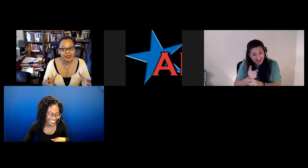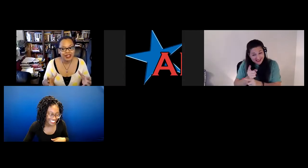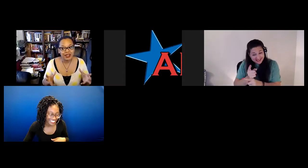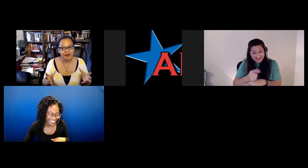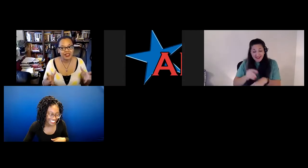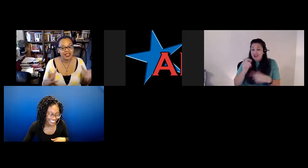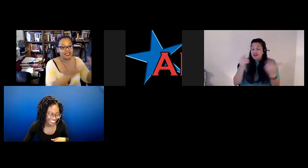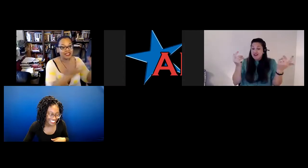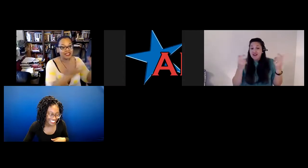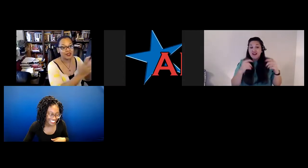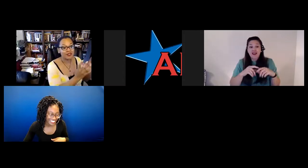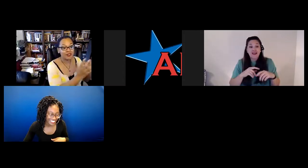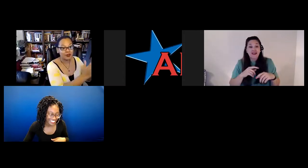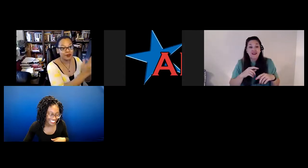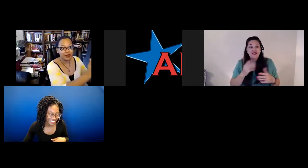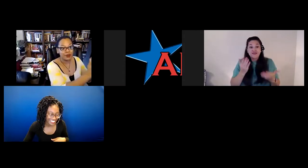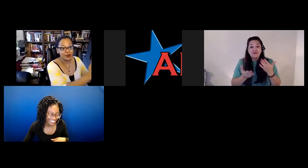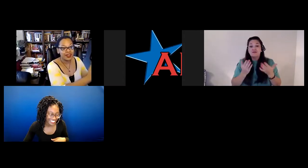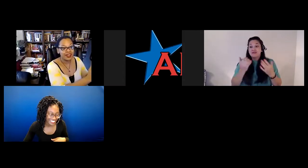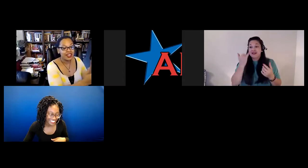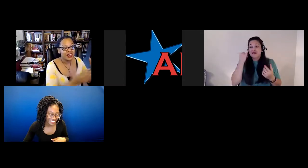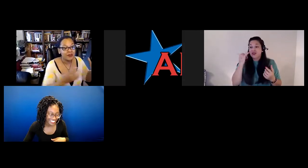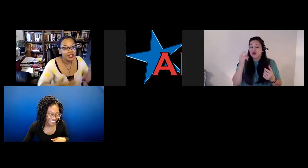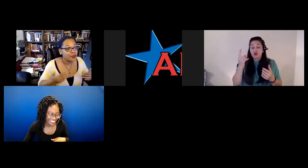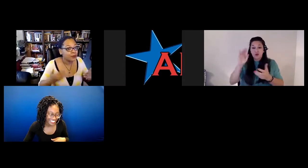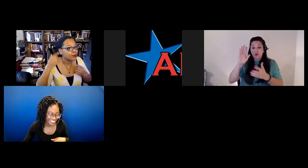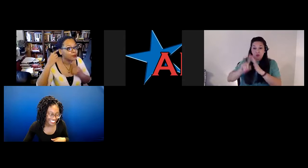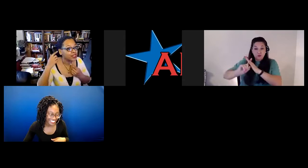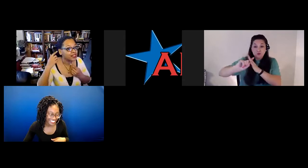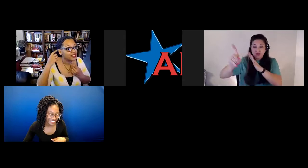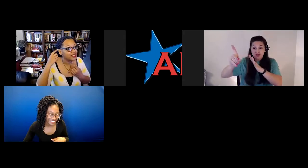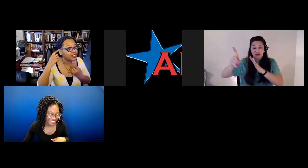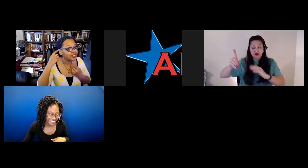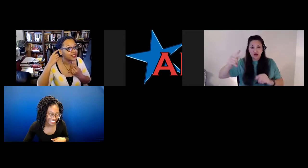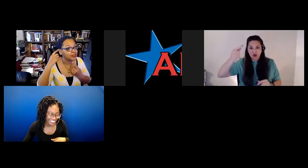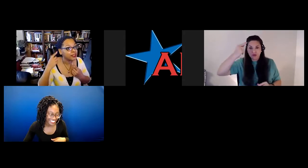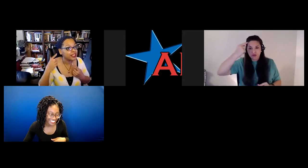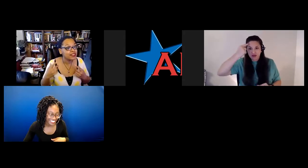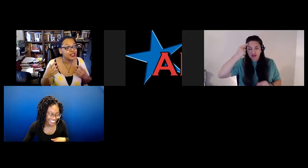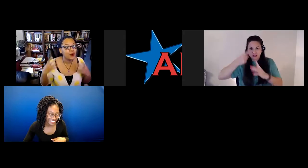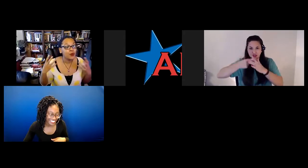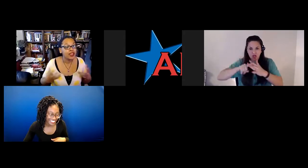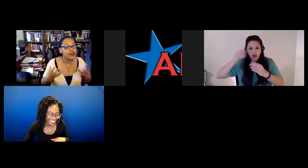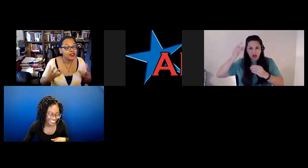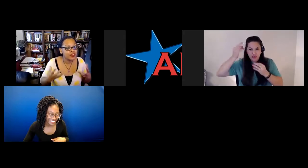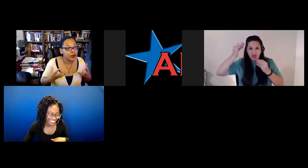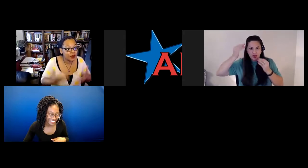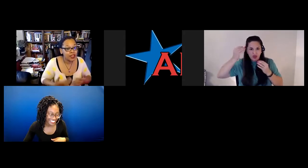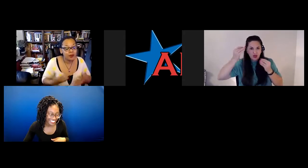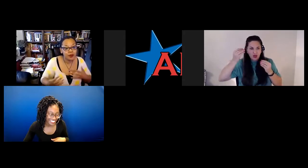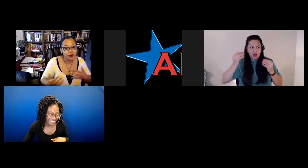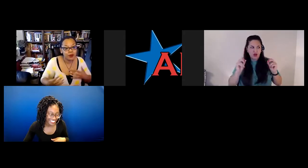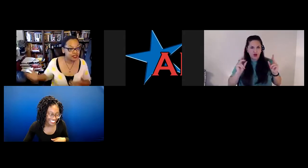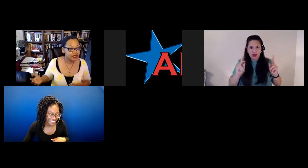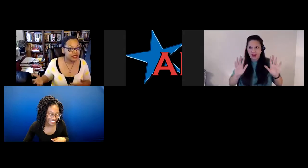to the last, to where you are, and really when your brain starts to think in this place where, okay,